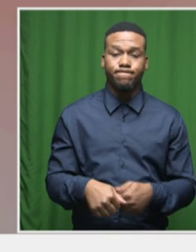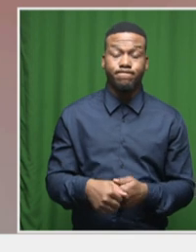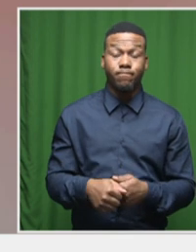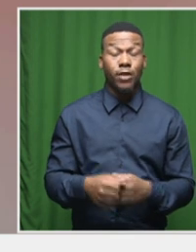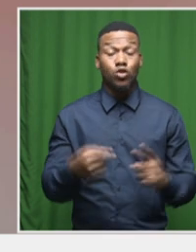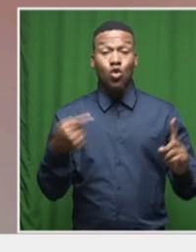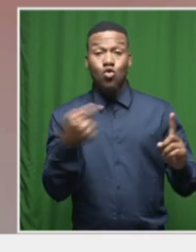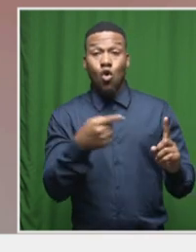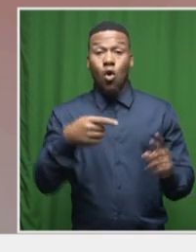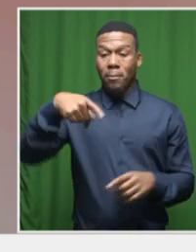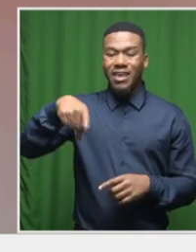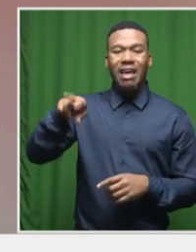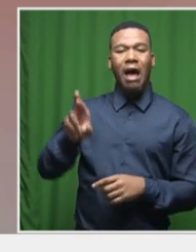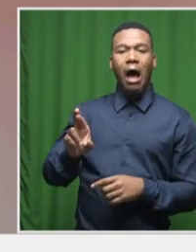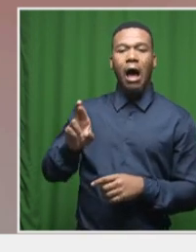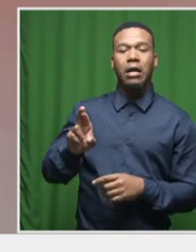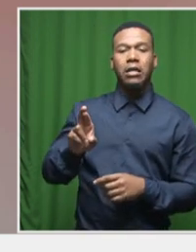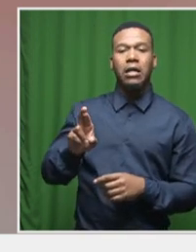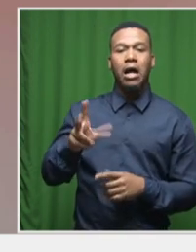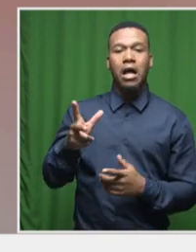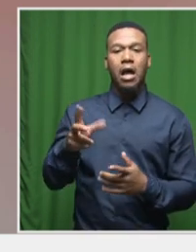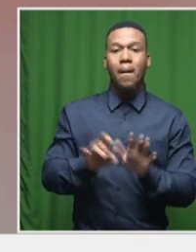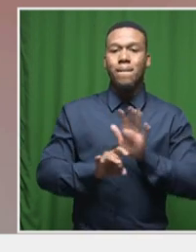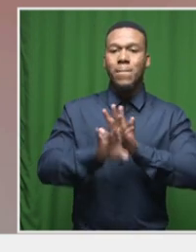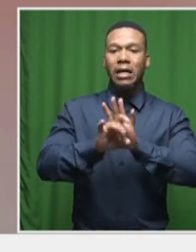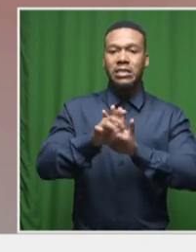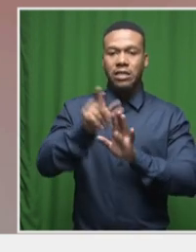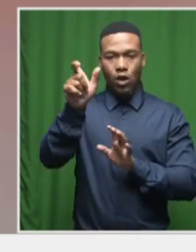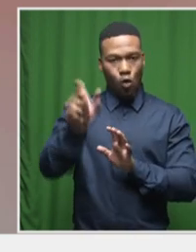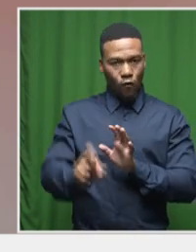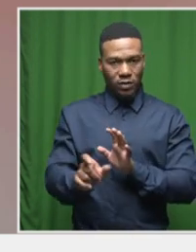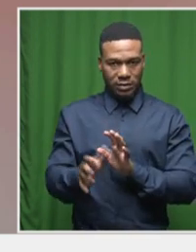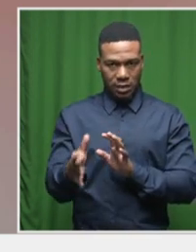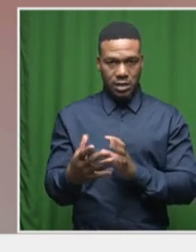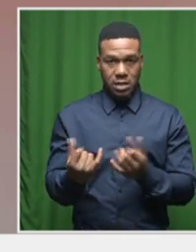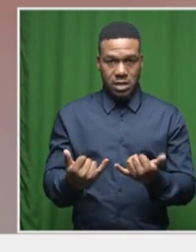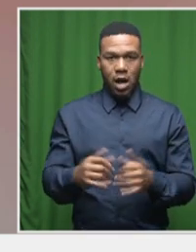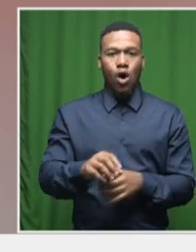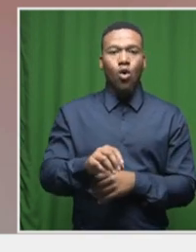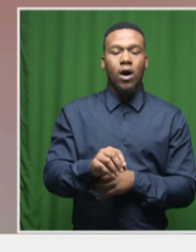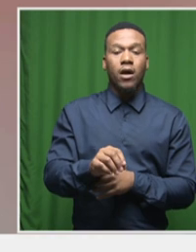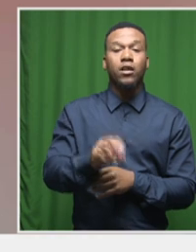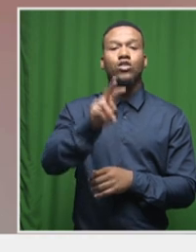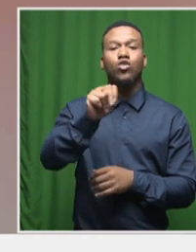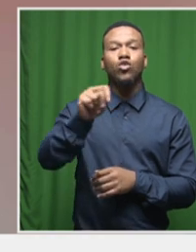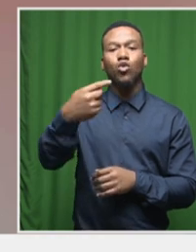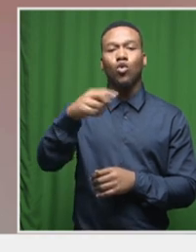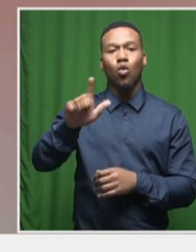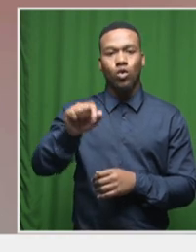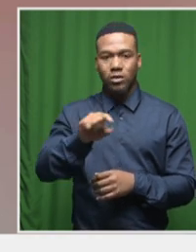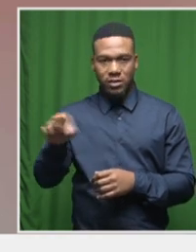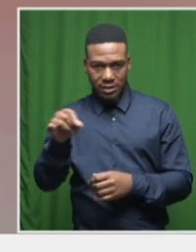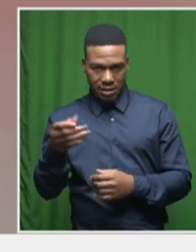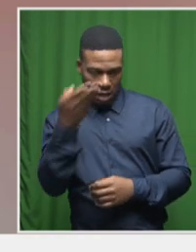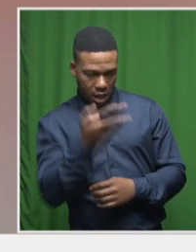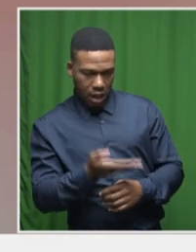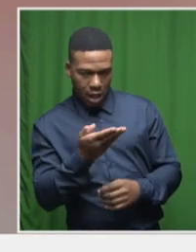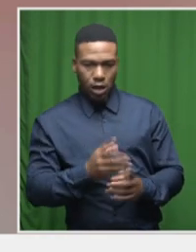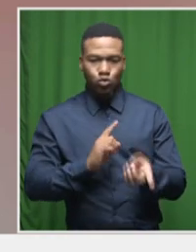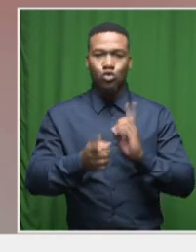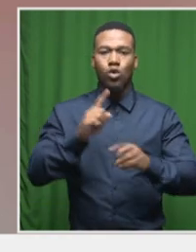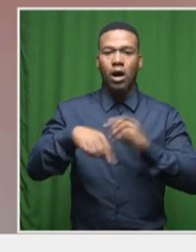Phori, the PR and Digital Marketing Officer, as well as visual artists Thando, Ndlozi and Sizani Baloyi. Very good morning. Thank you so much for joining us.